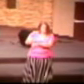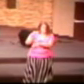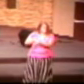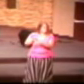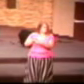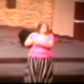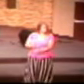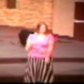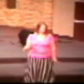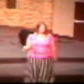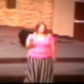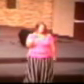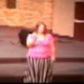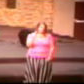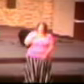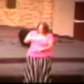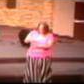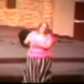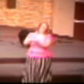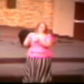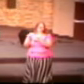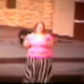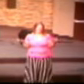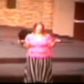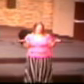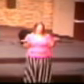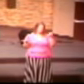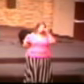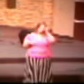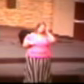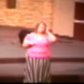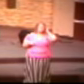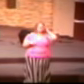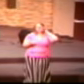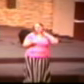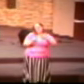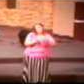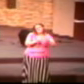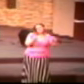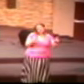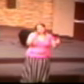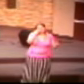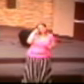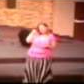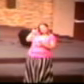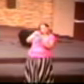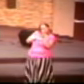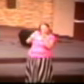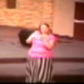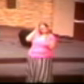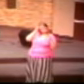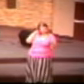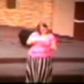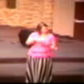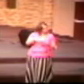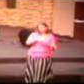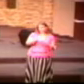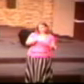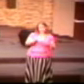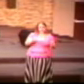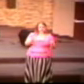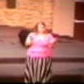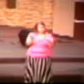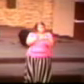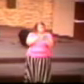his own. Why? Because he's Jesus. But because he's Jesus, he chose to form a small